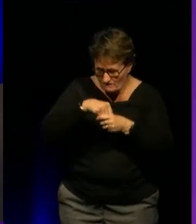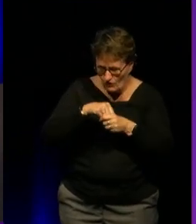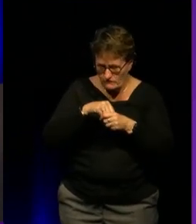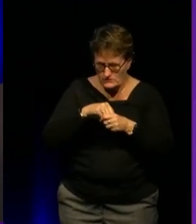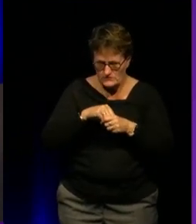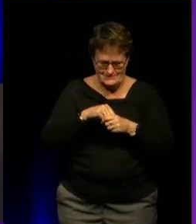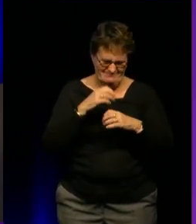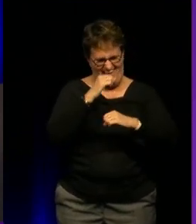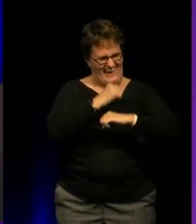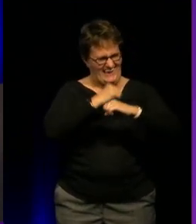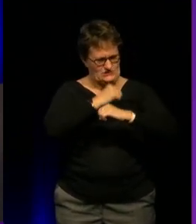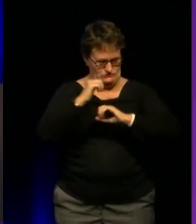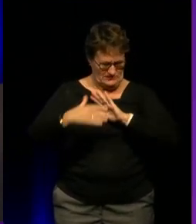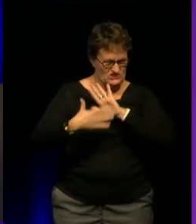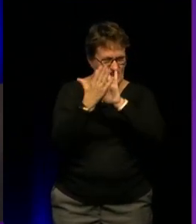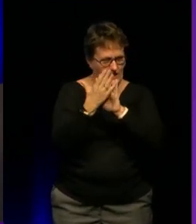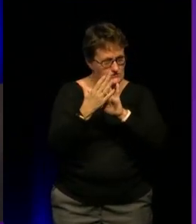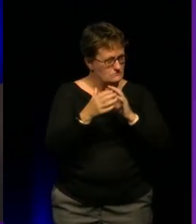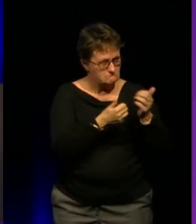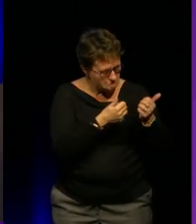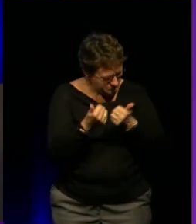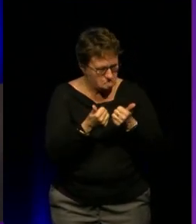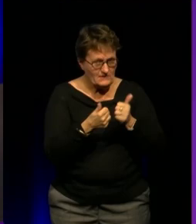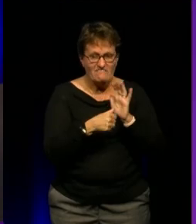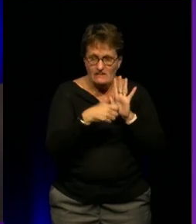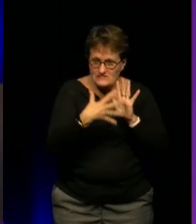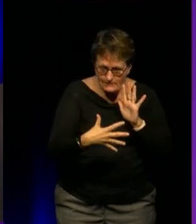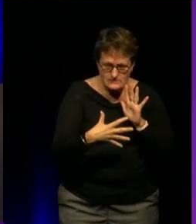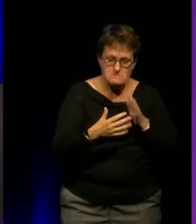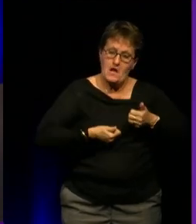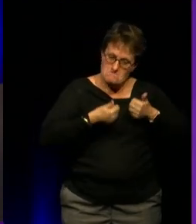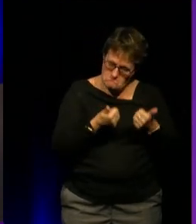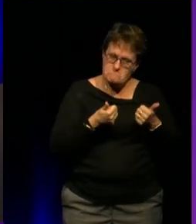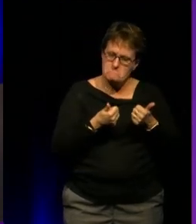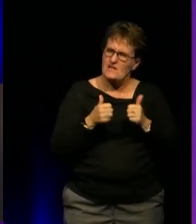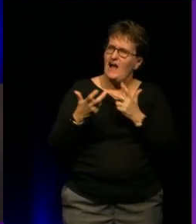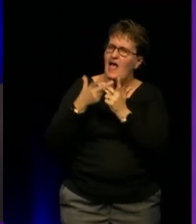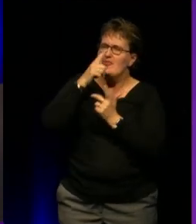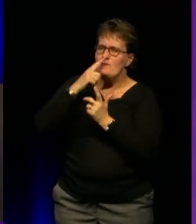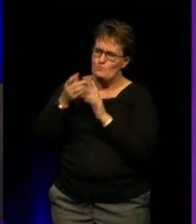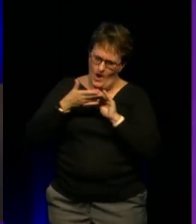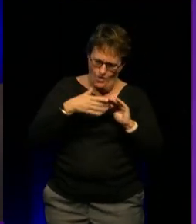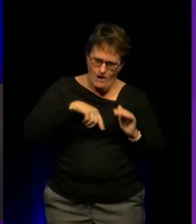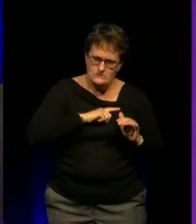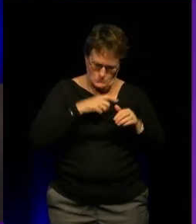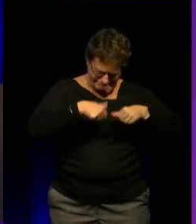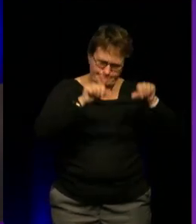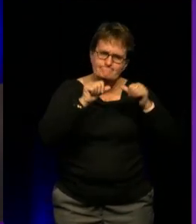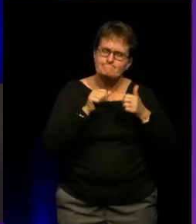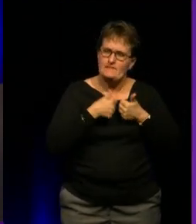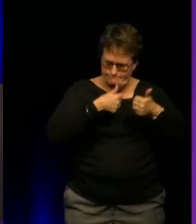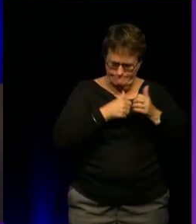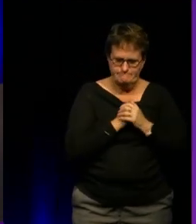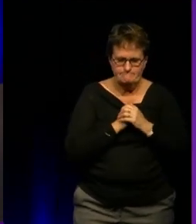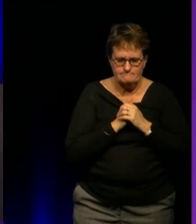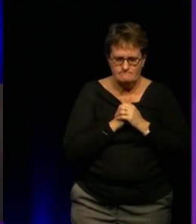engineering challenge went really well, and we got very expensive but very good. We got some outside help to do that bit. The other bit was